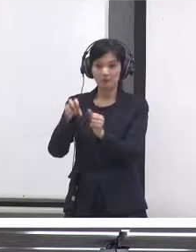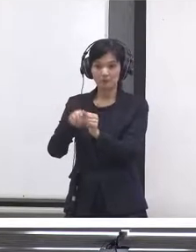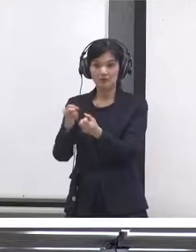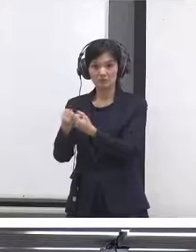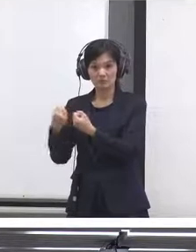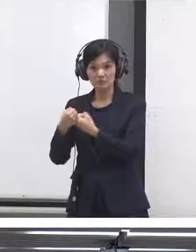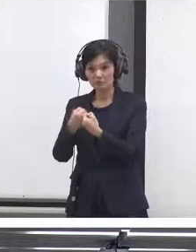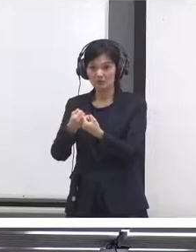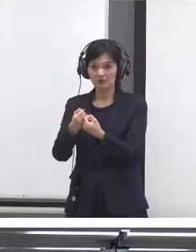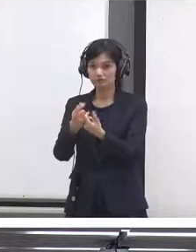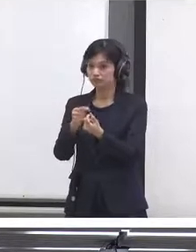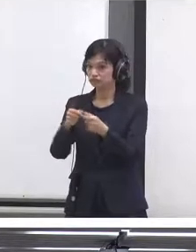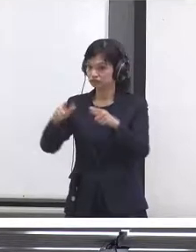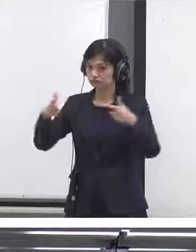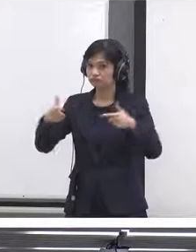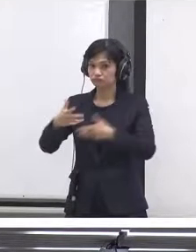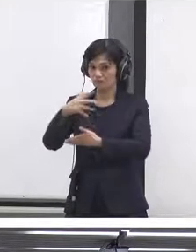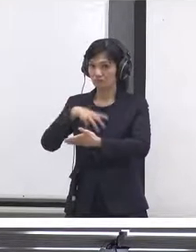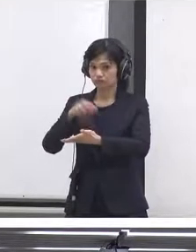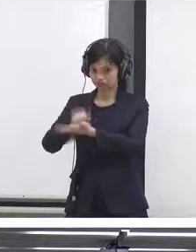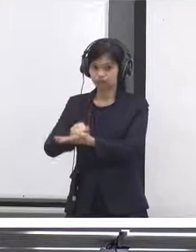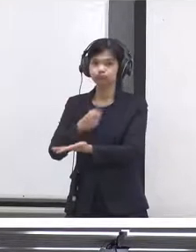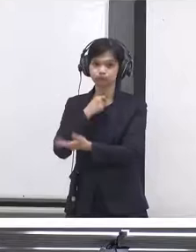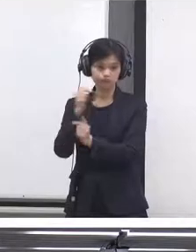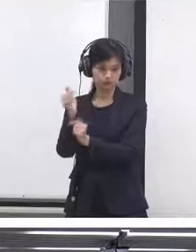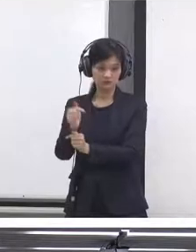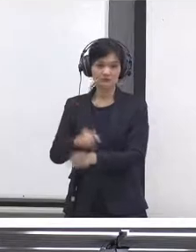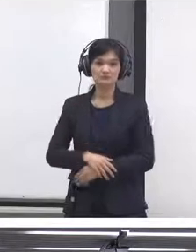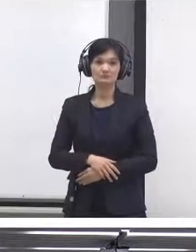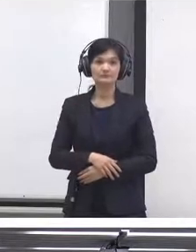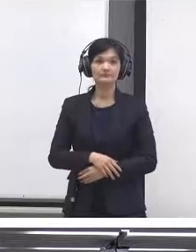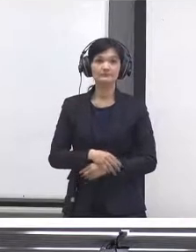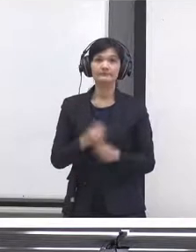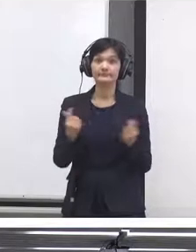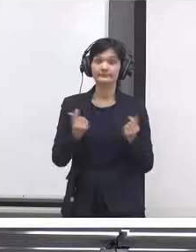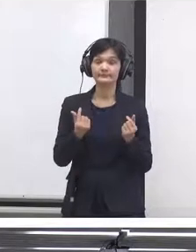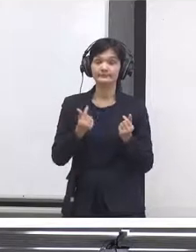3 topics. What kind of project is Herstory?